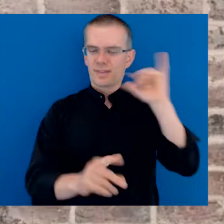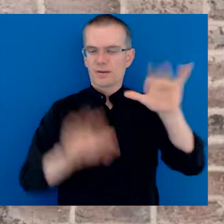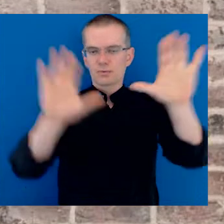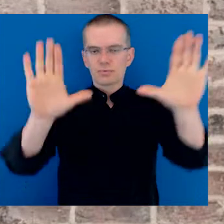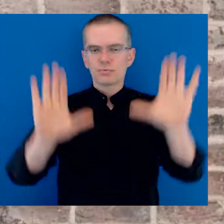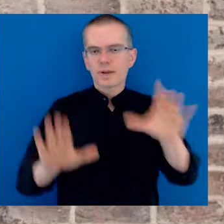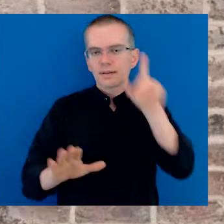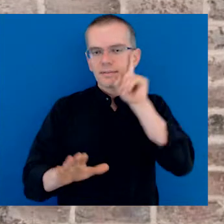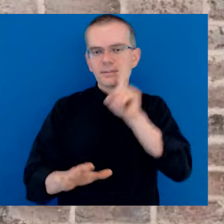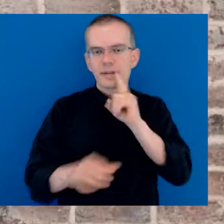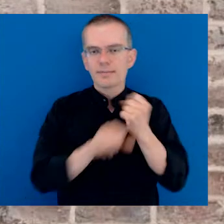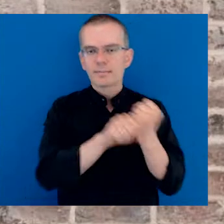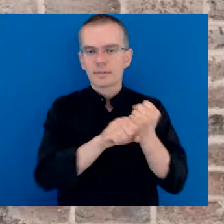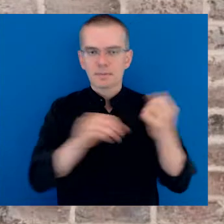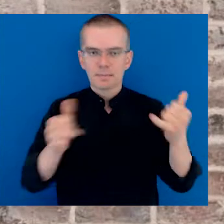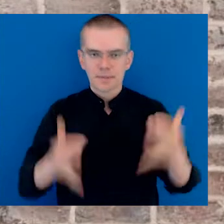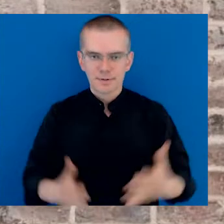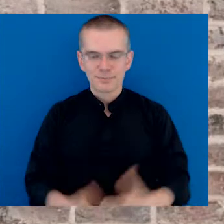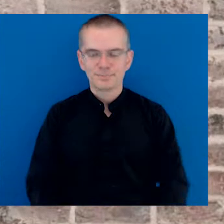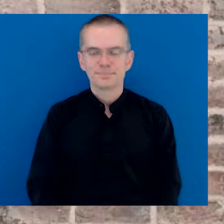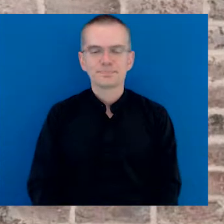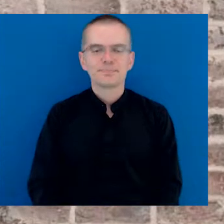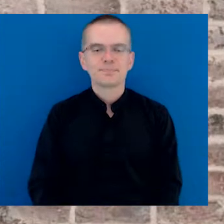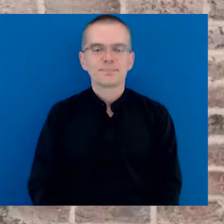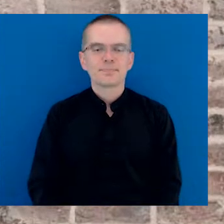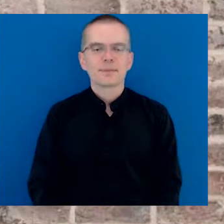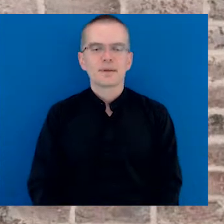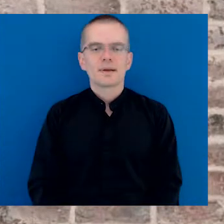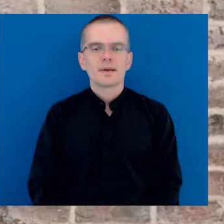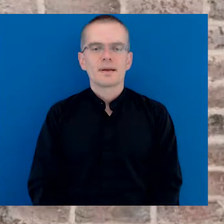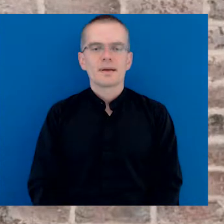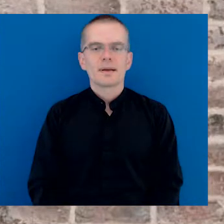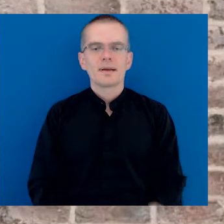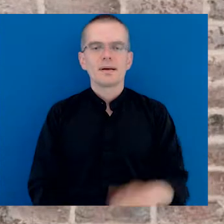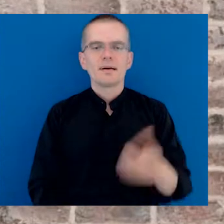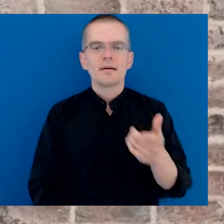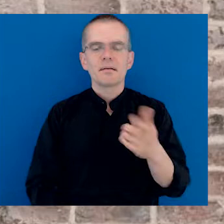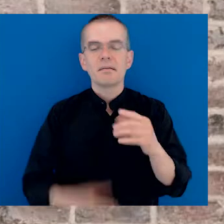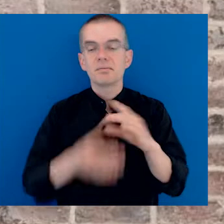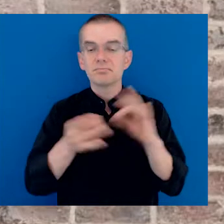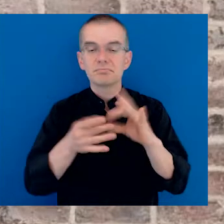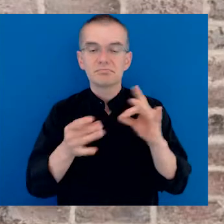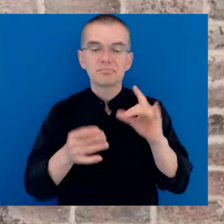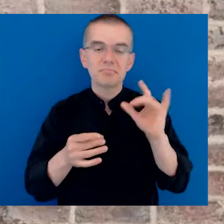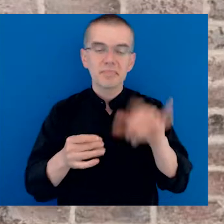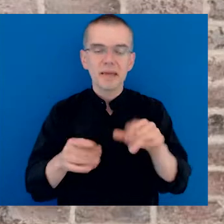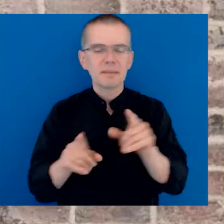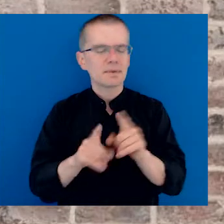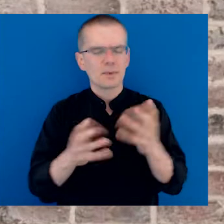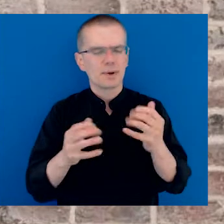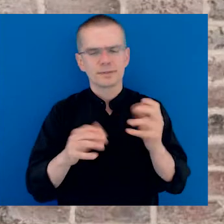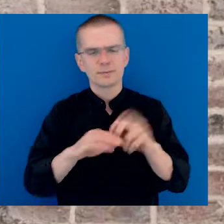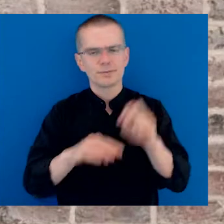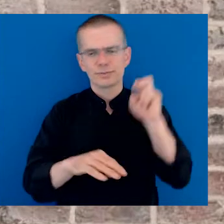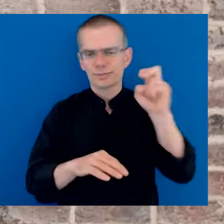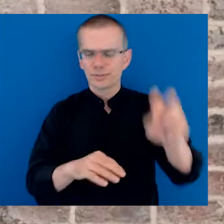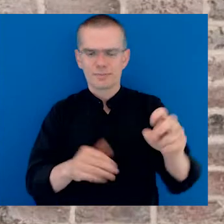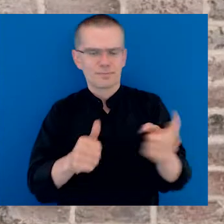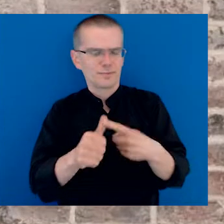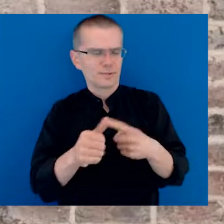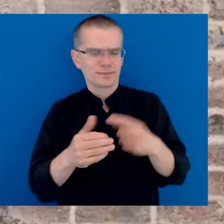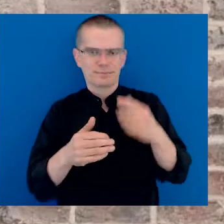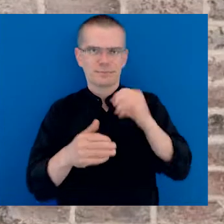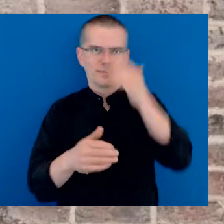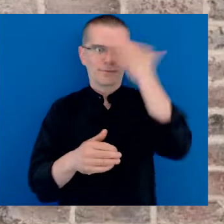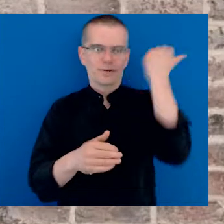great deaf baseball player. I can tell you a little bit about it, but I also want to jump right in and thank